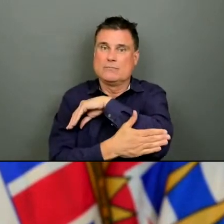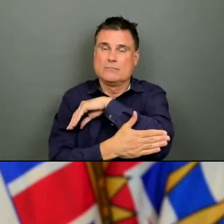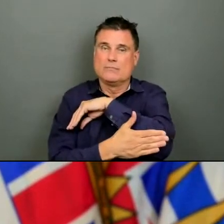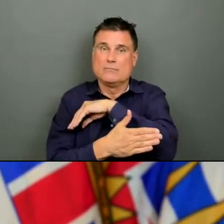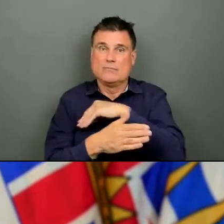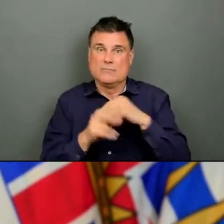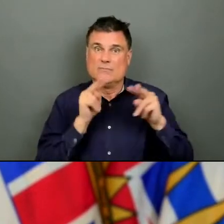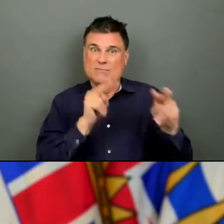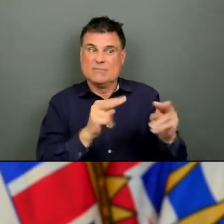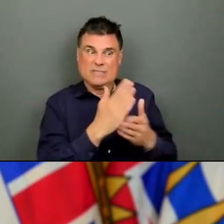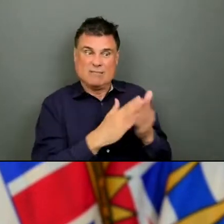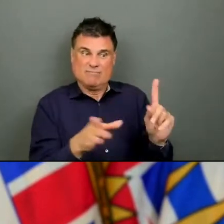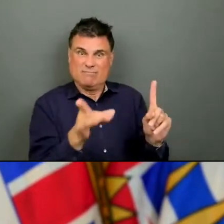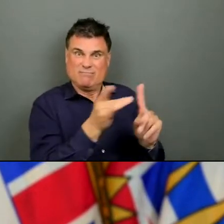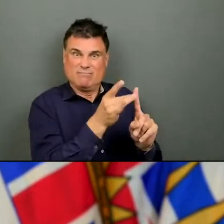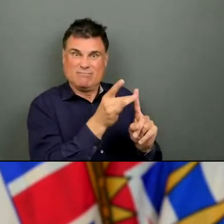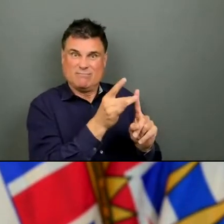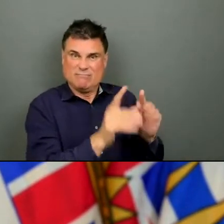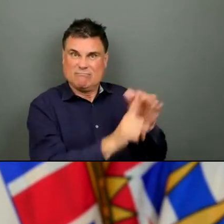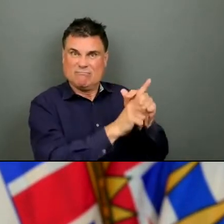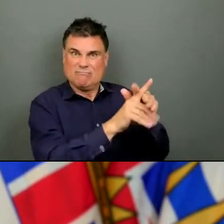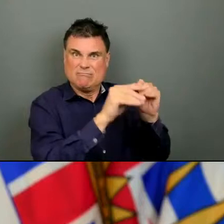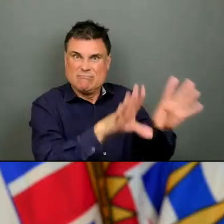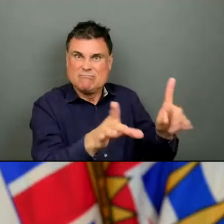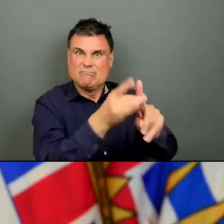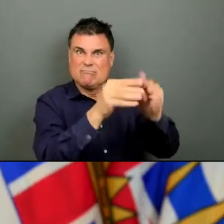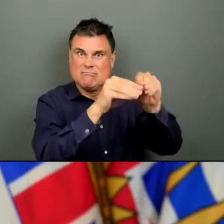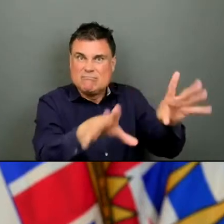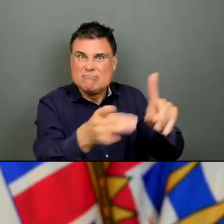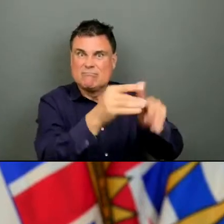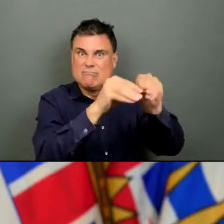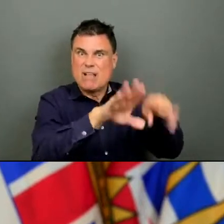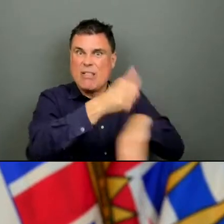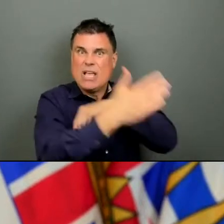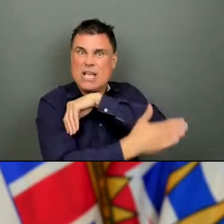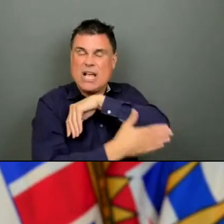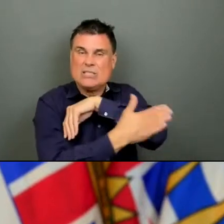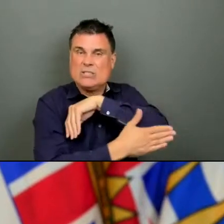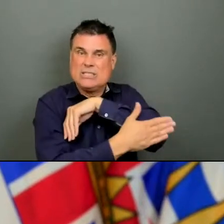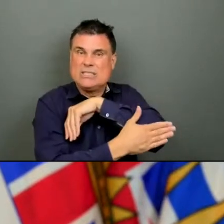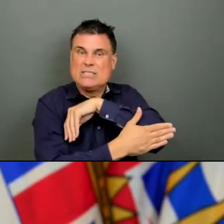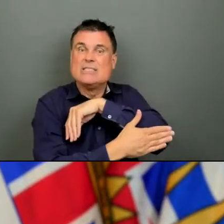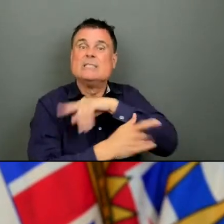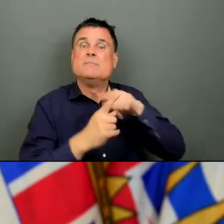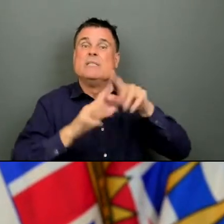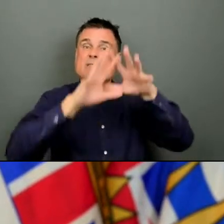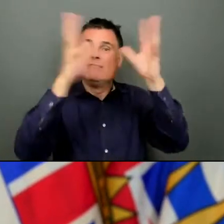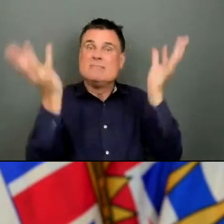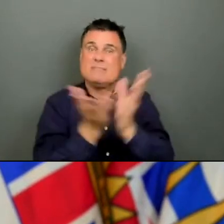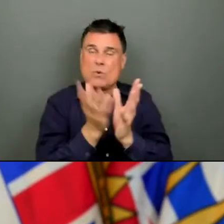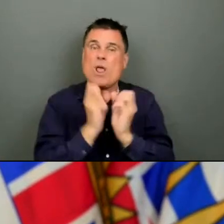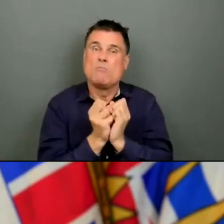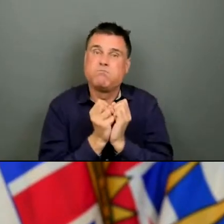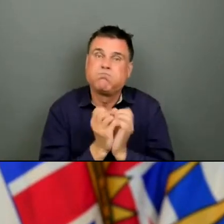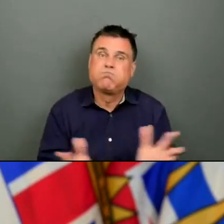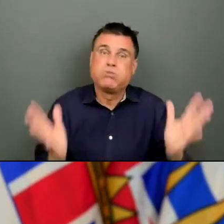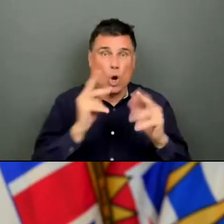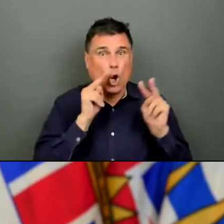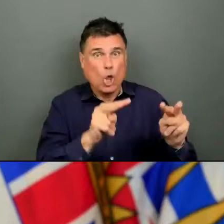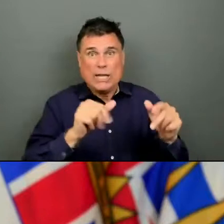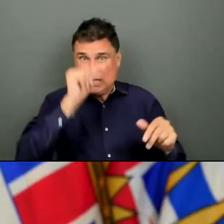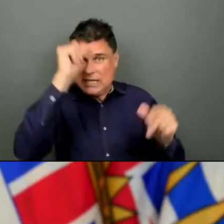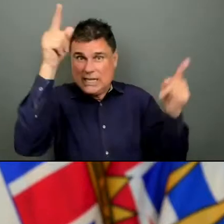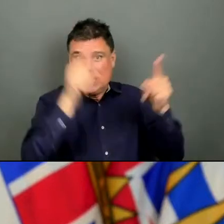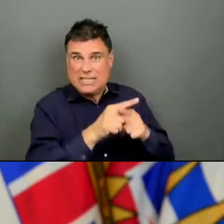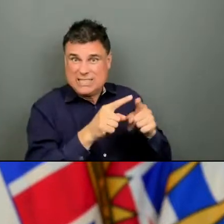people being infected, there are going to be variants that arise. And we saw that in India, for example, in Brazil,